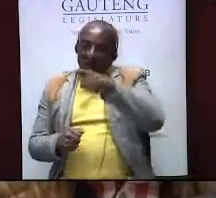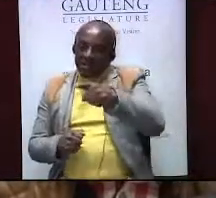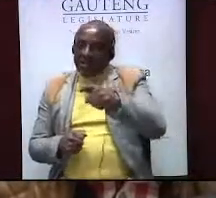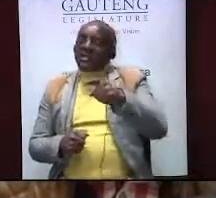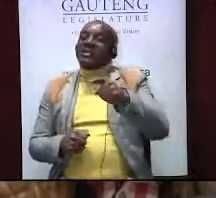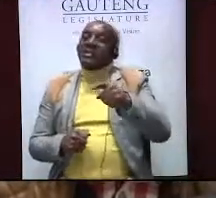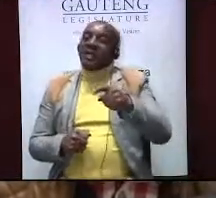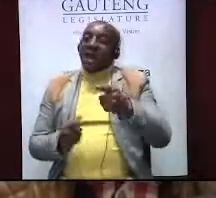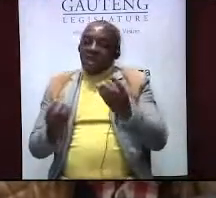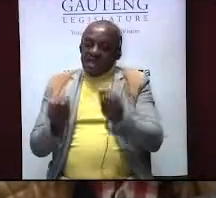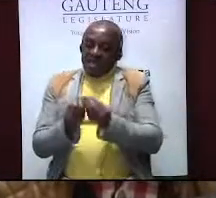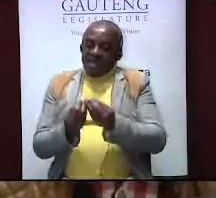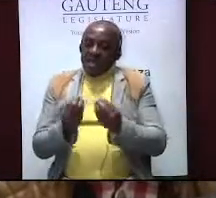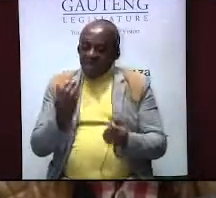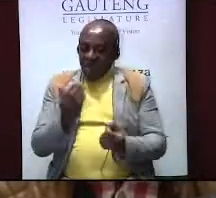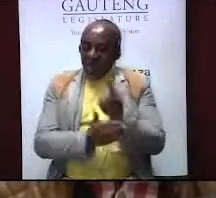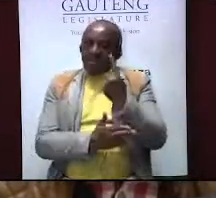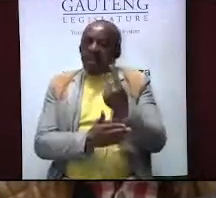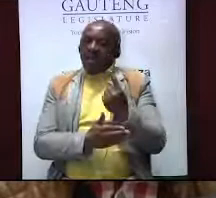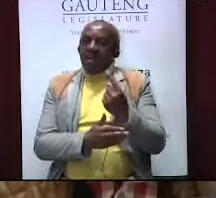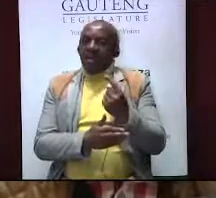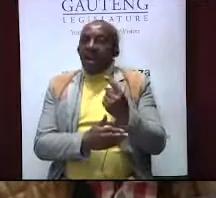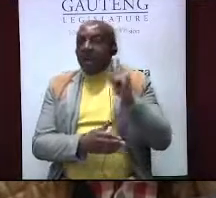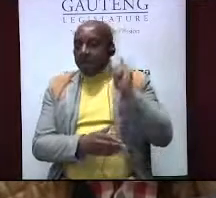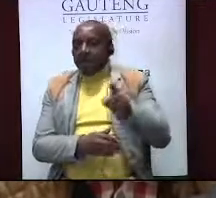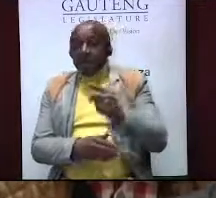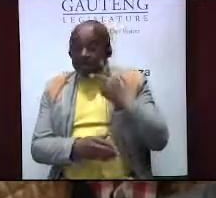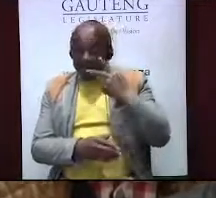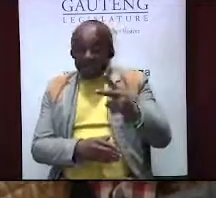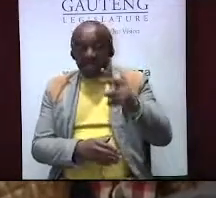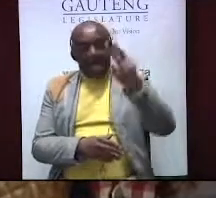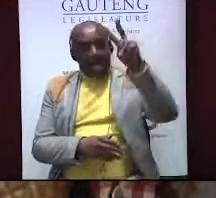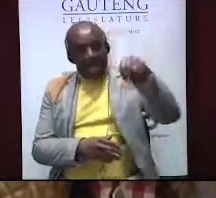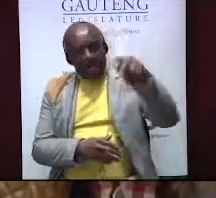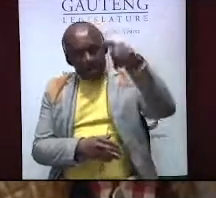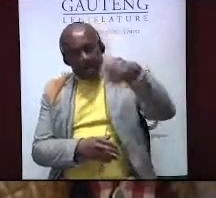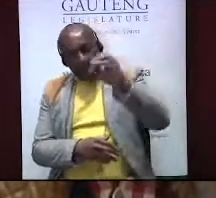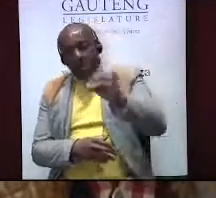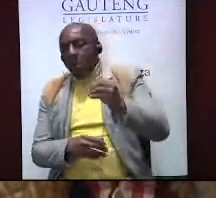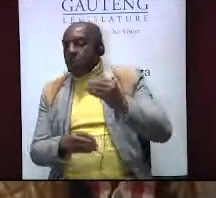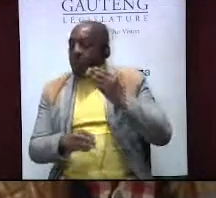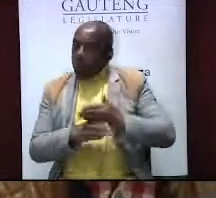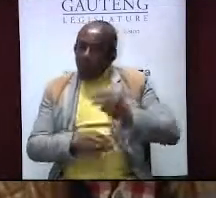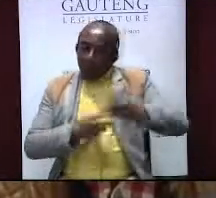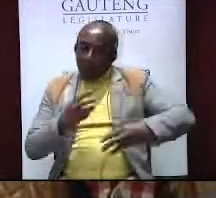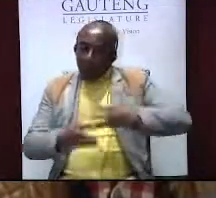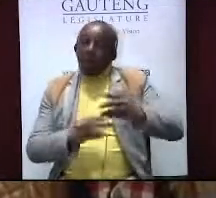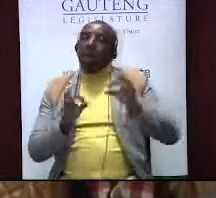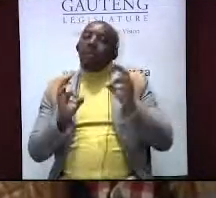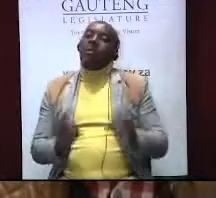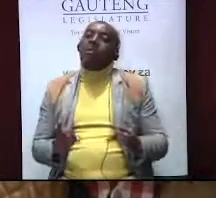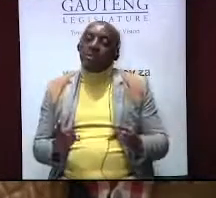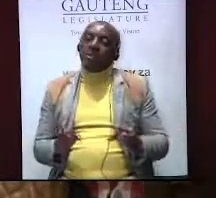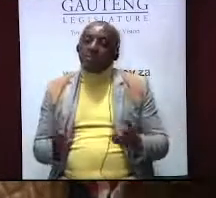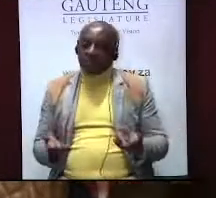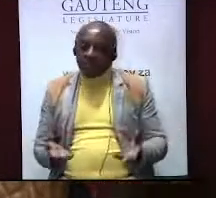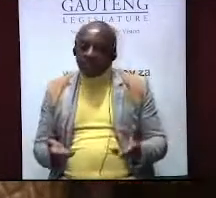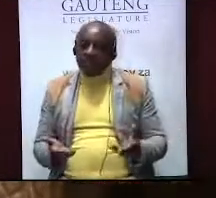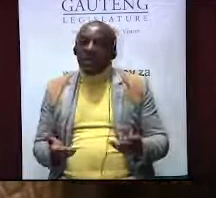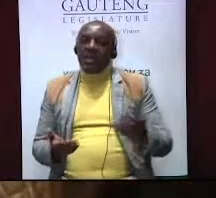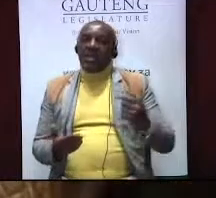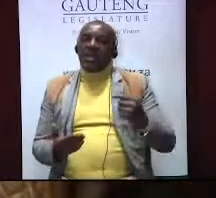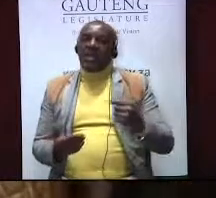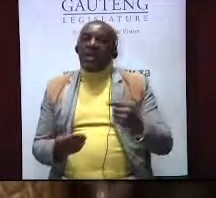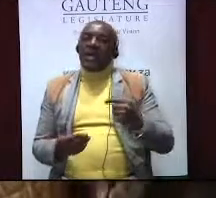re boneng di NPO tseo di functiona ebile di le practical ke ratile e bua ka go execute the projects and the